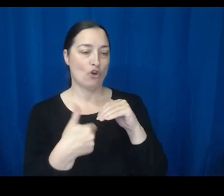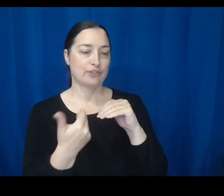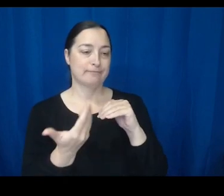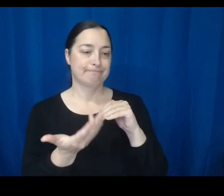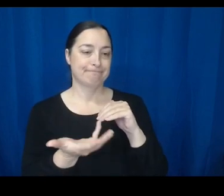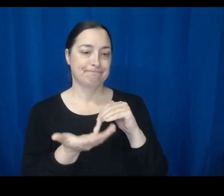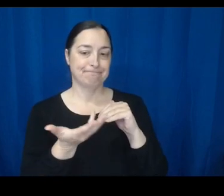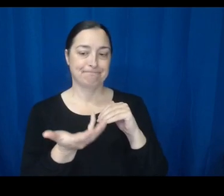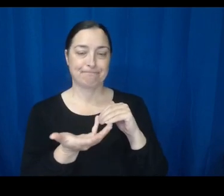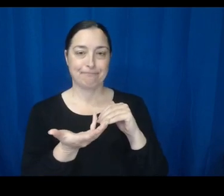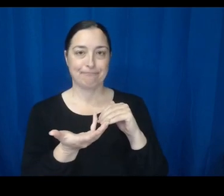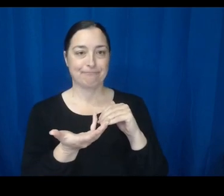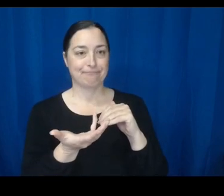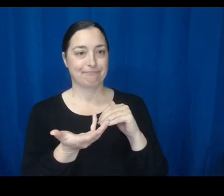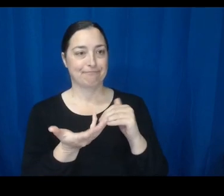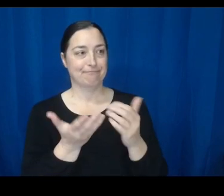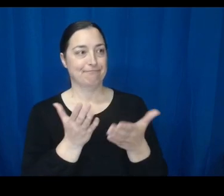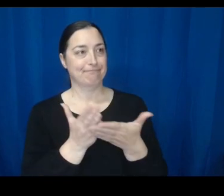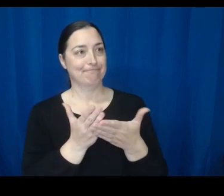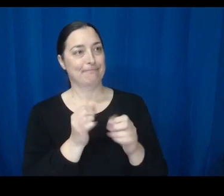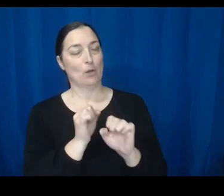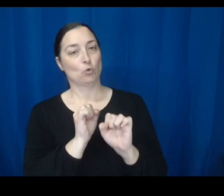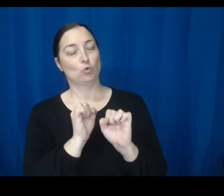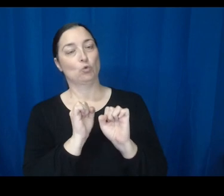the realization that you're